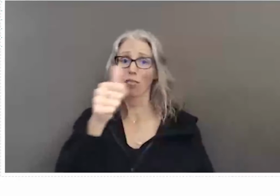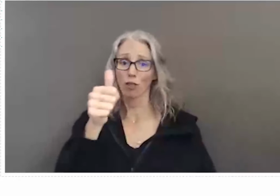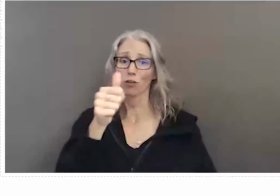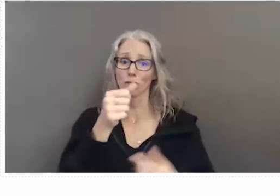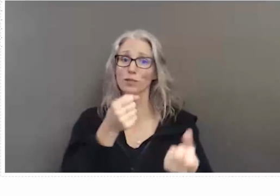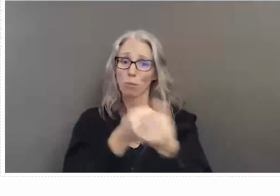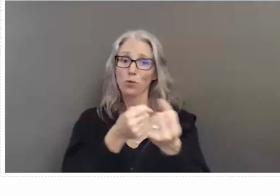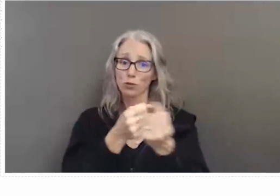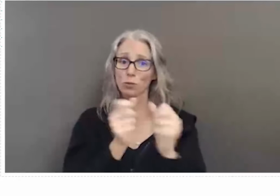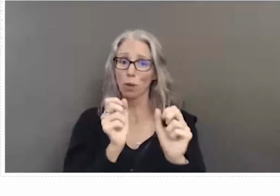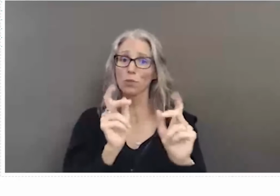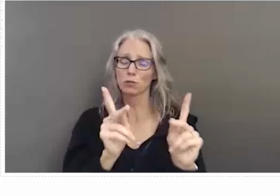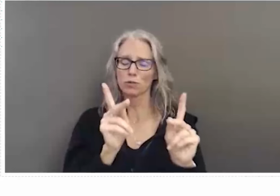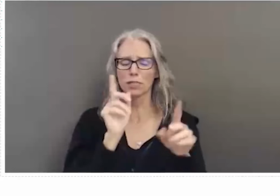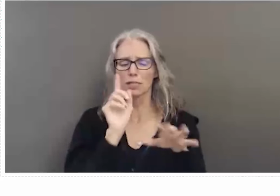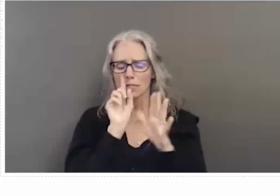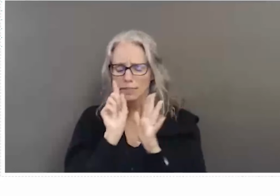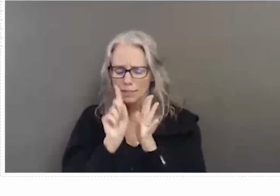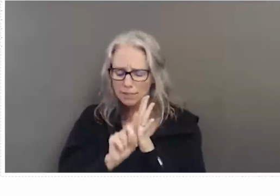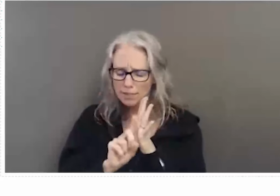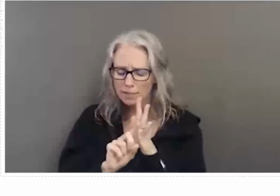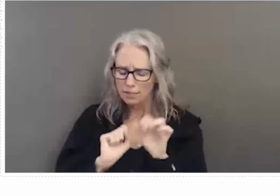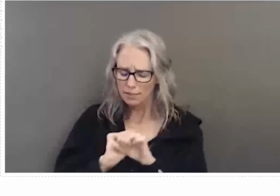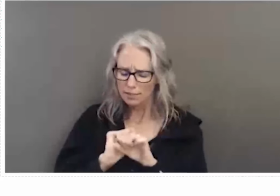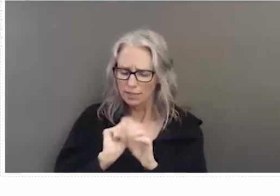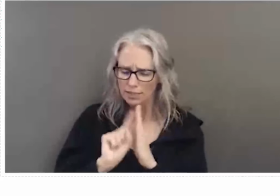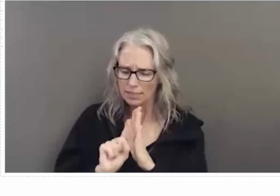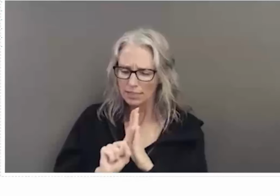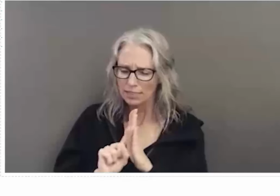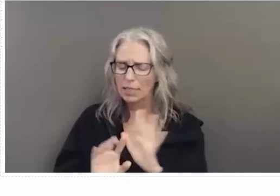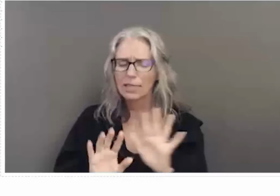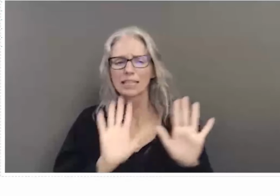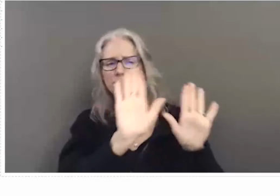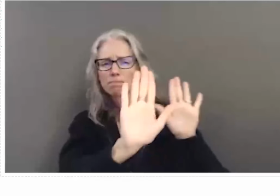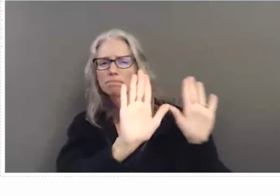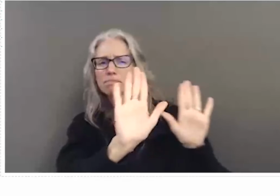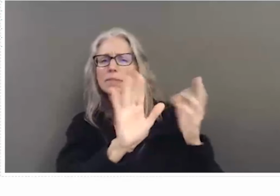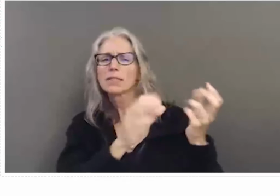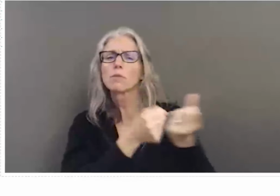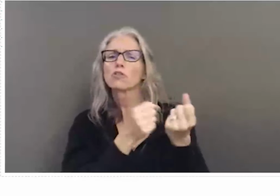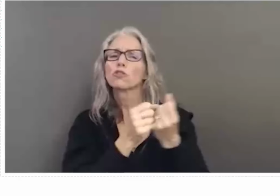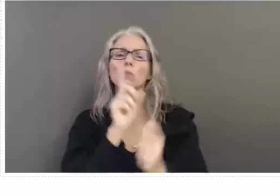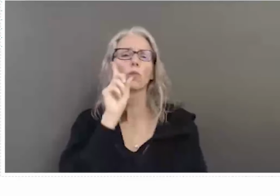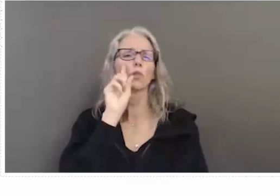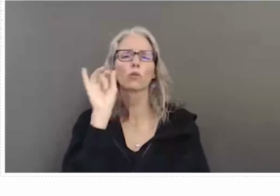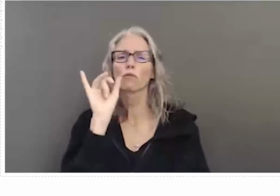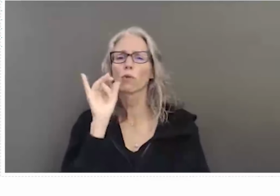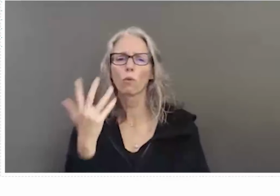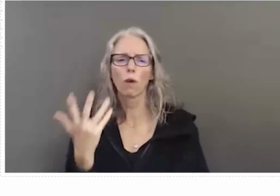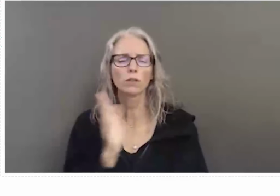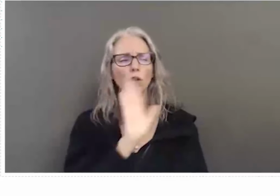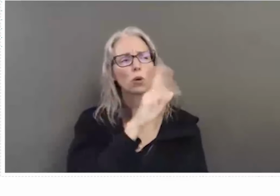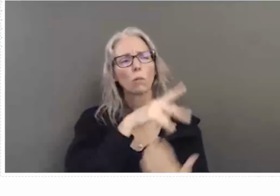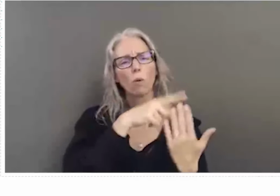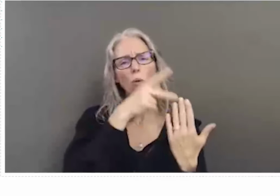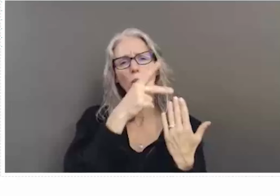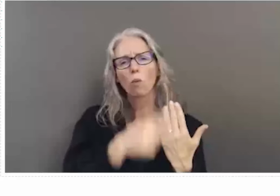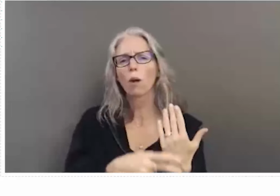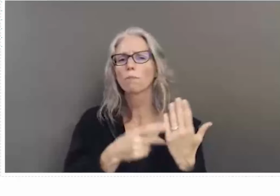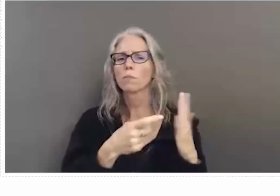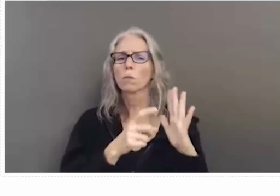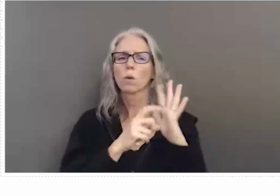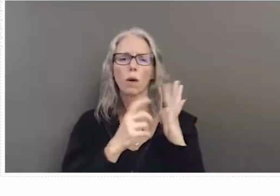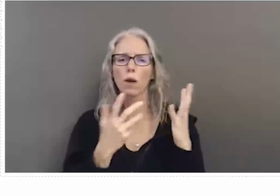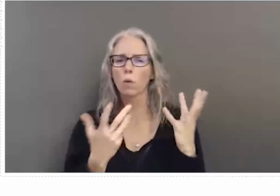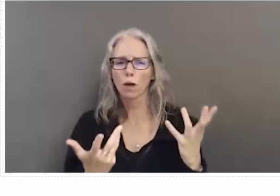lot of work in really researching what the programs are about, who are already partners